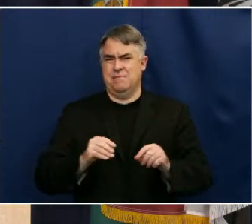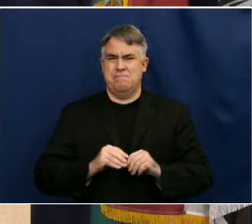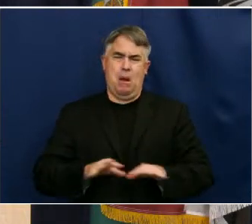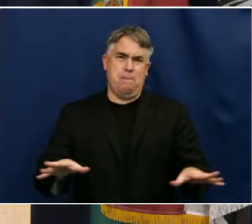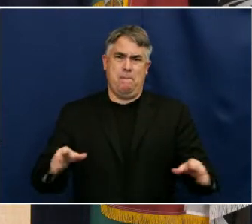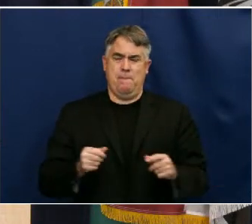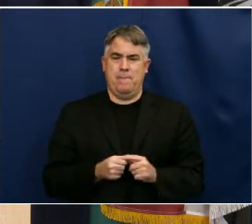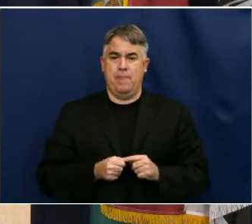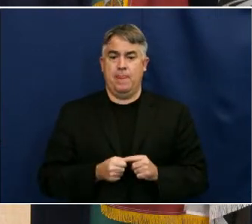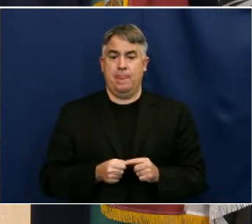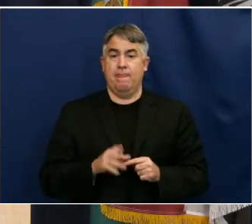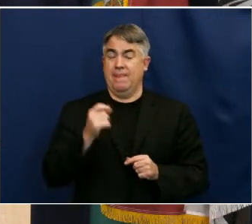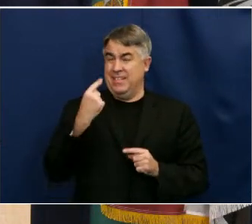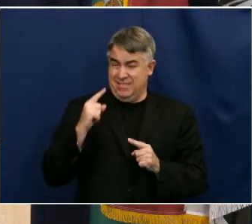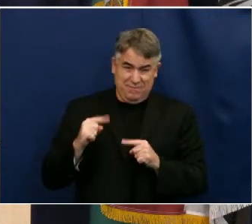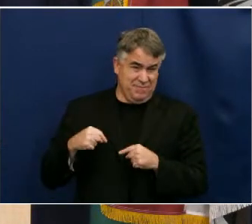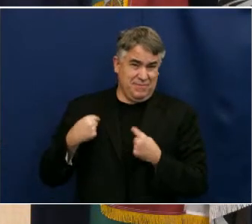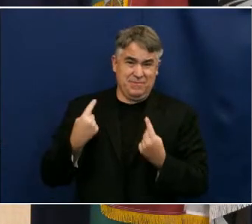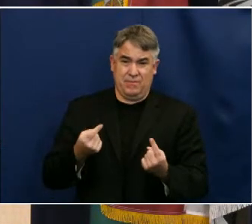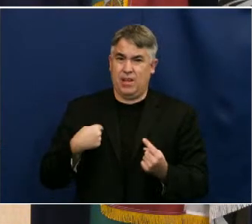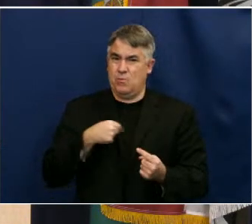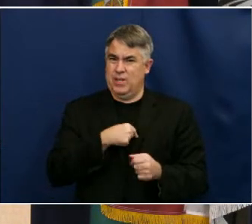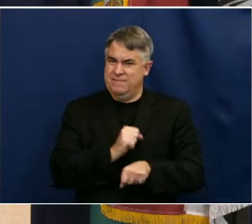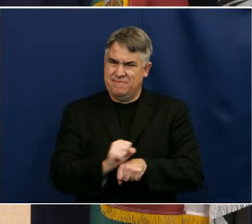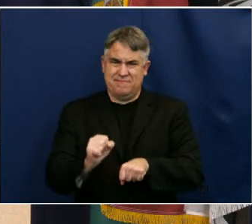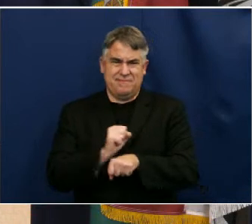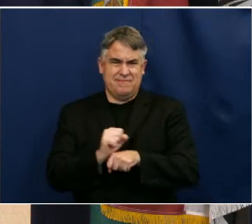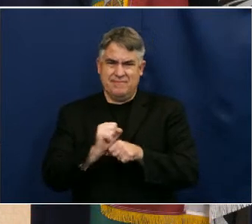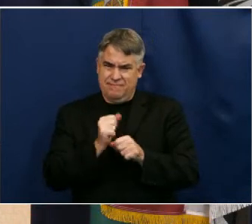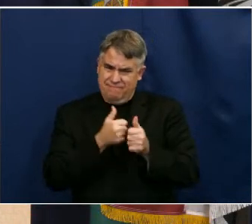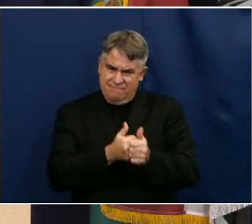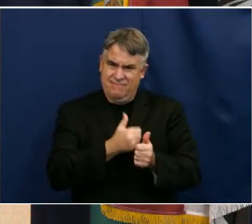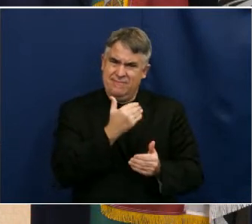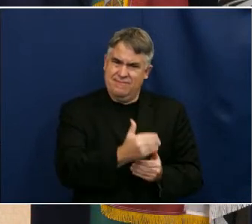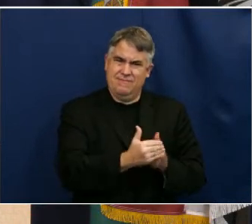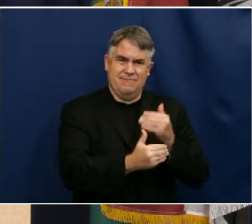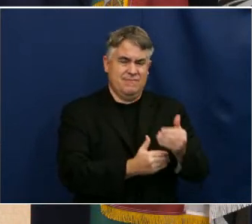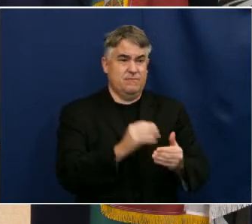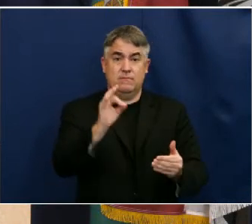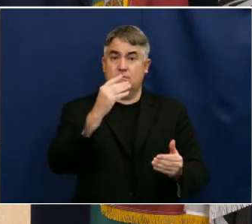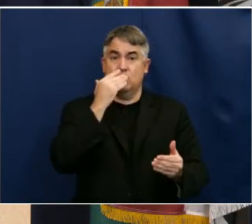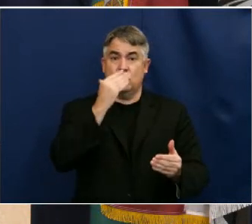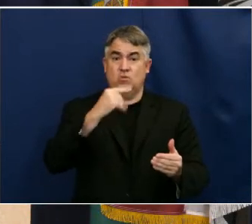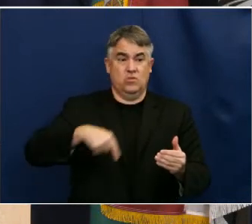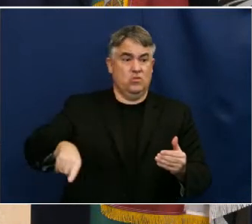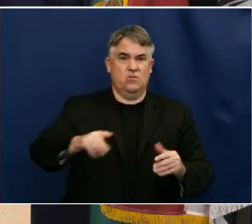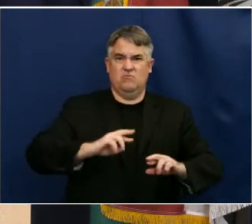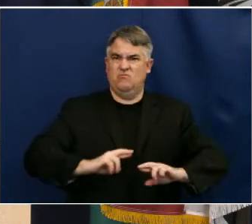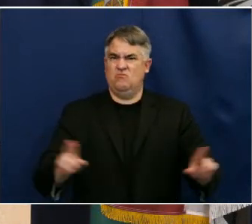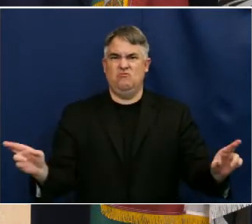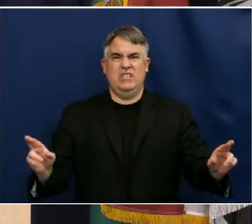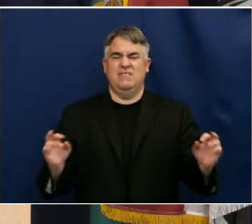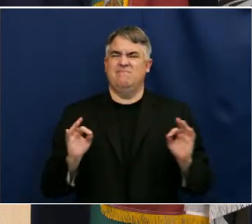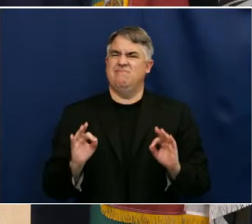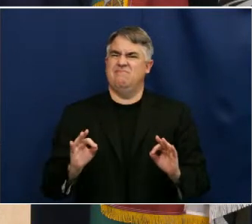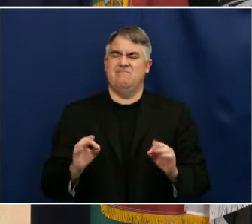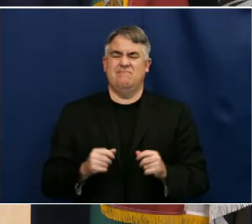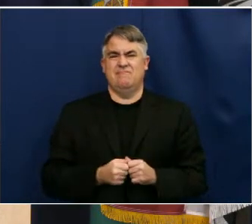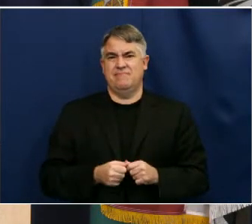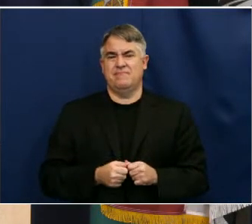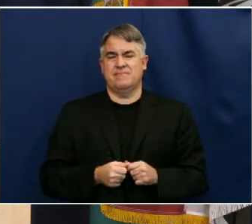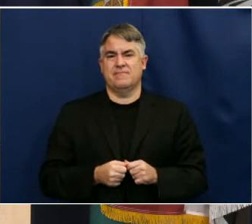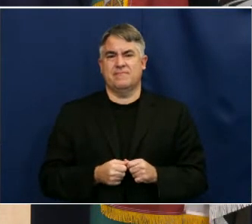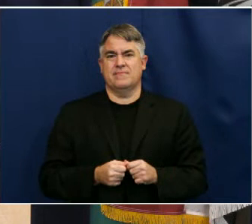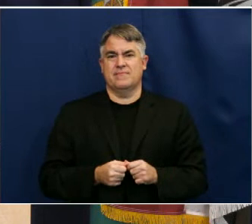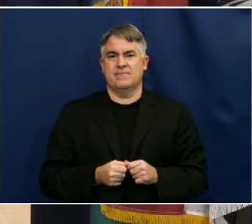everything that we're doing moving forward has put us in a relatively strong position. And although our case rate, as reported by the